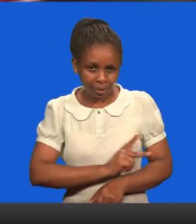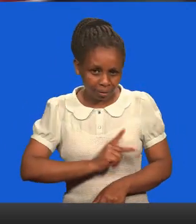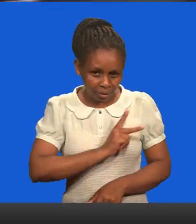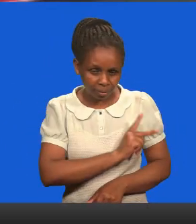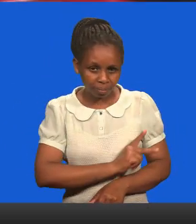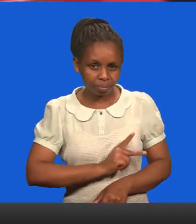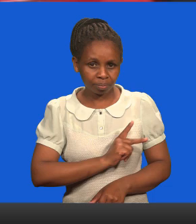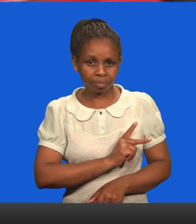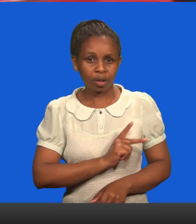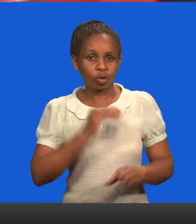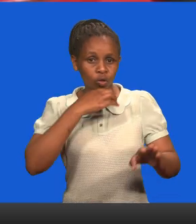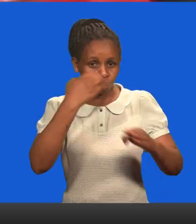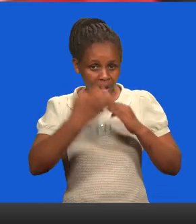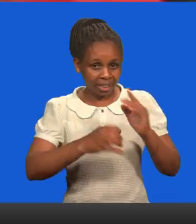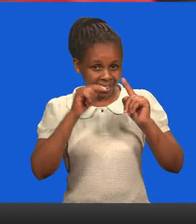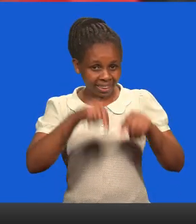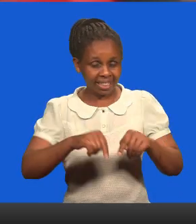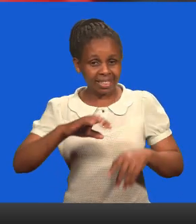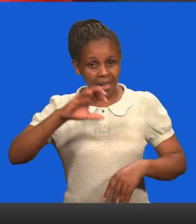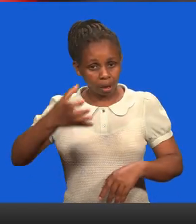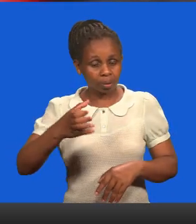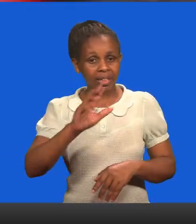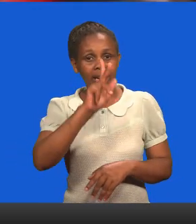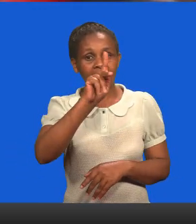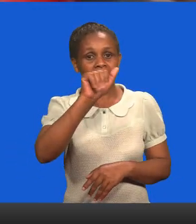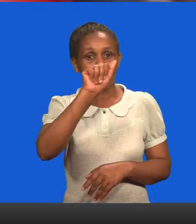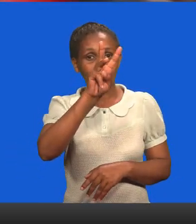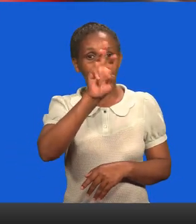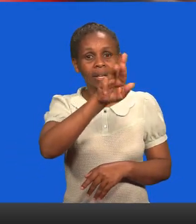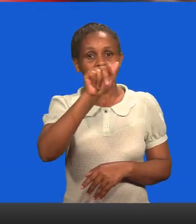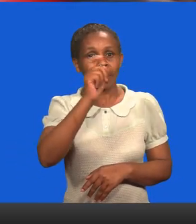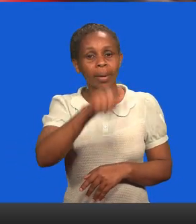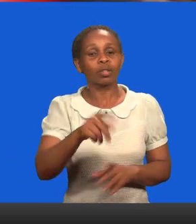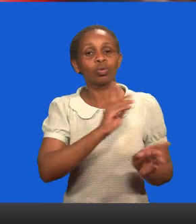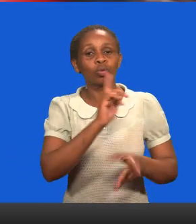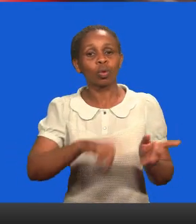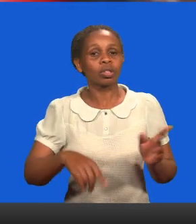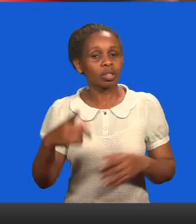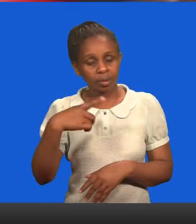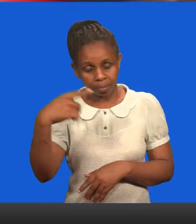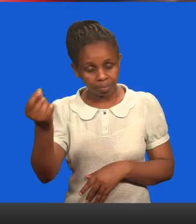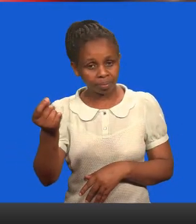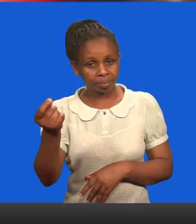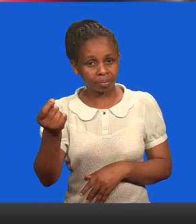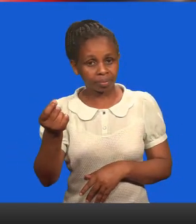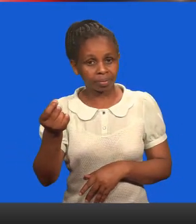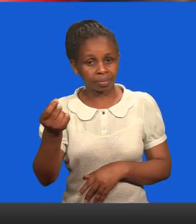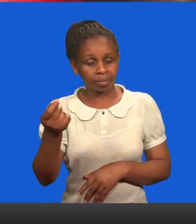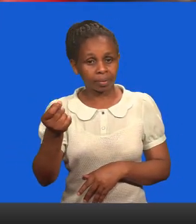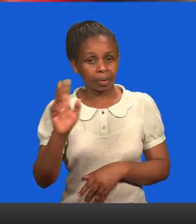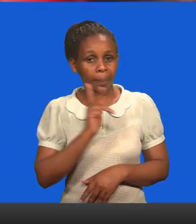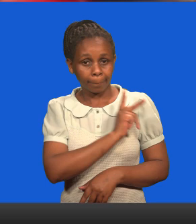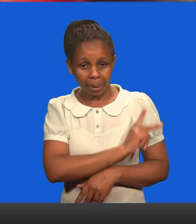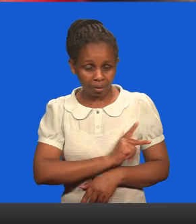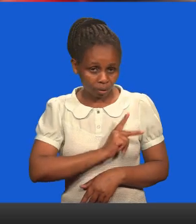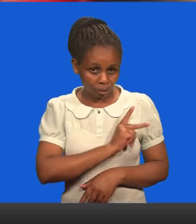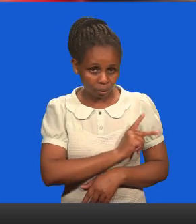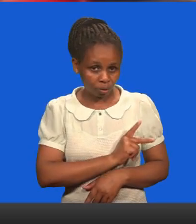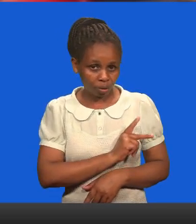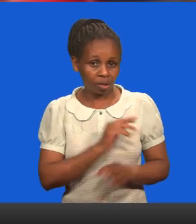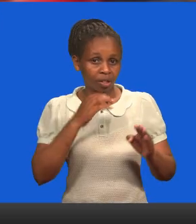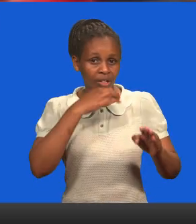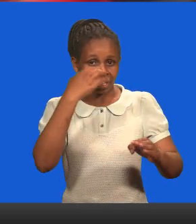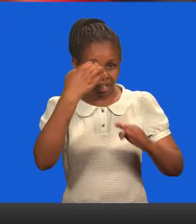For ngunism, hooliganism, acts of arsonists, banditry to end in Meru County, Kawira Mwangasa must.